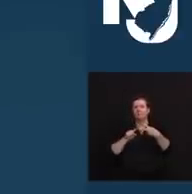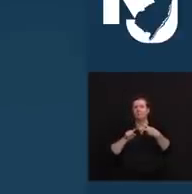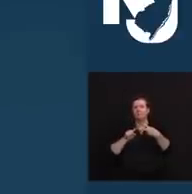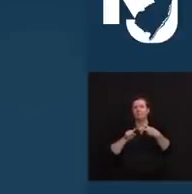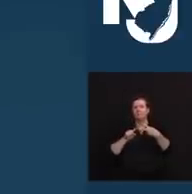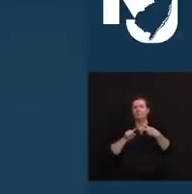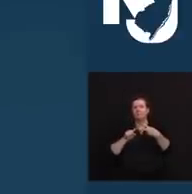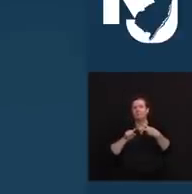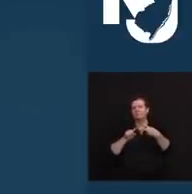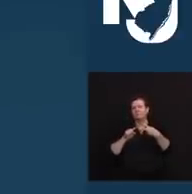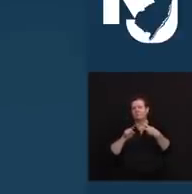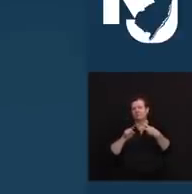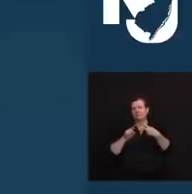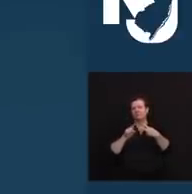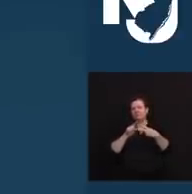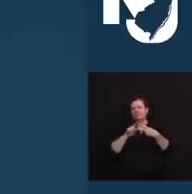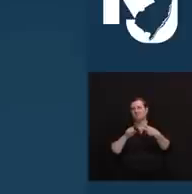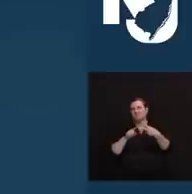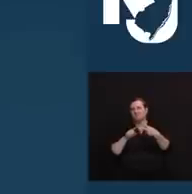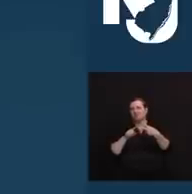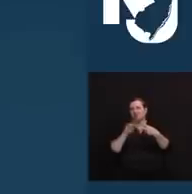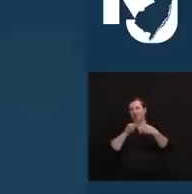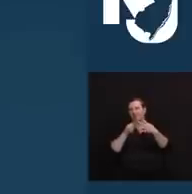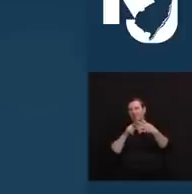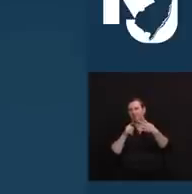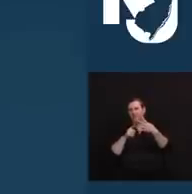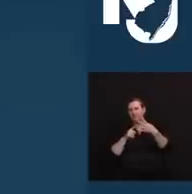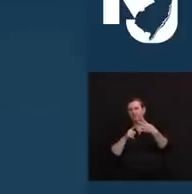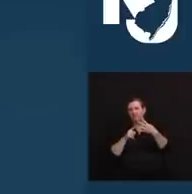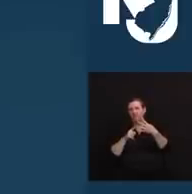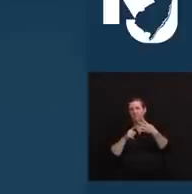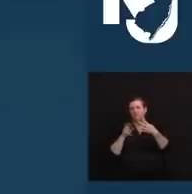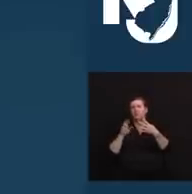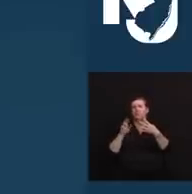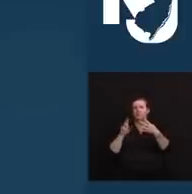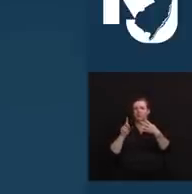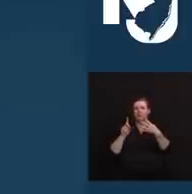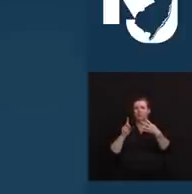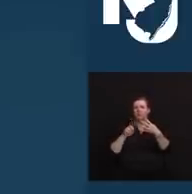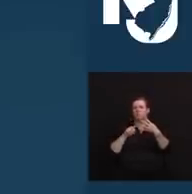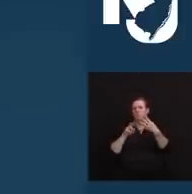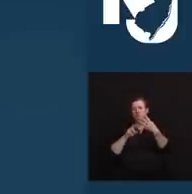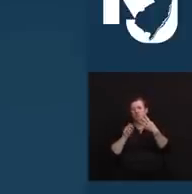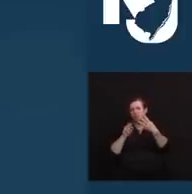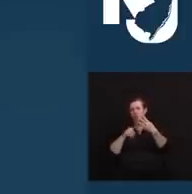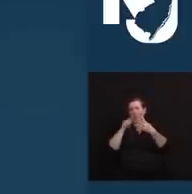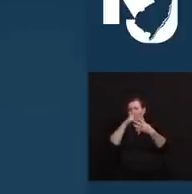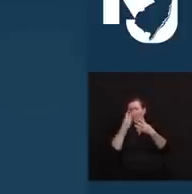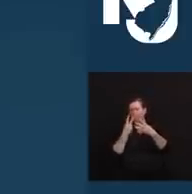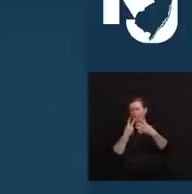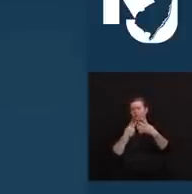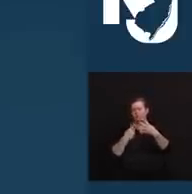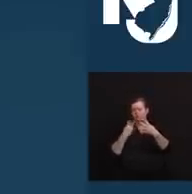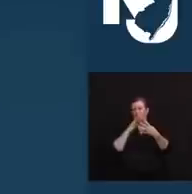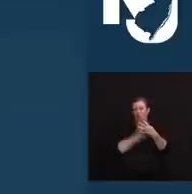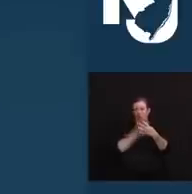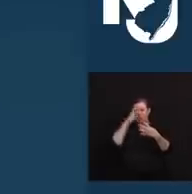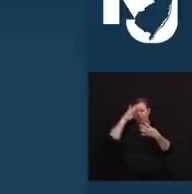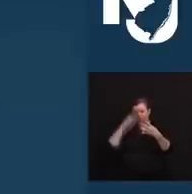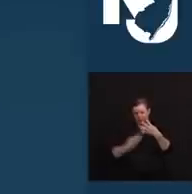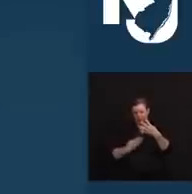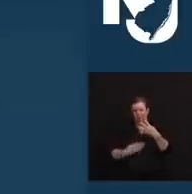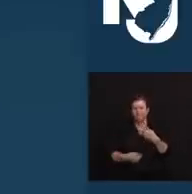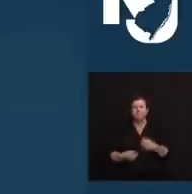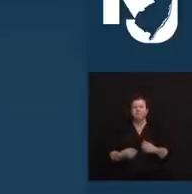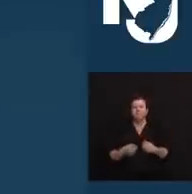and Rashawn. He was predeceased by another son, Rashan. He is also survived by his father, Larry. Keep him and